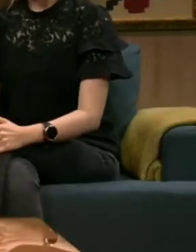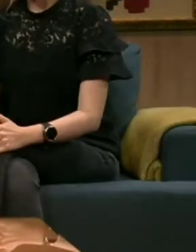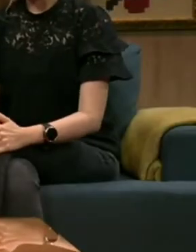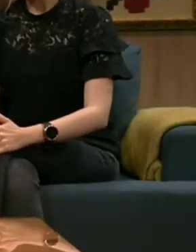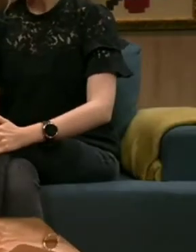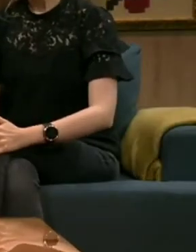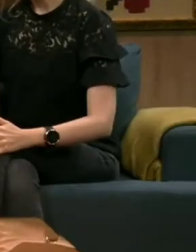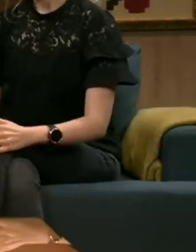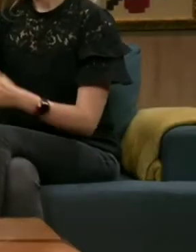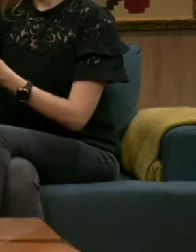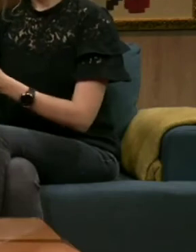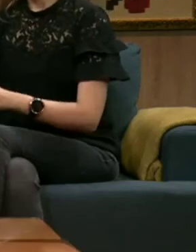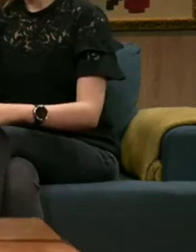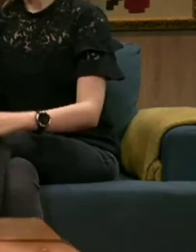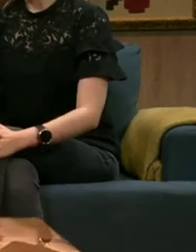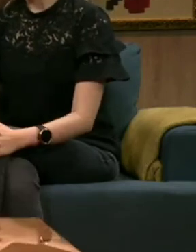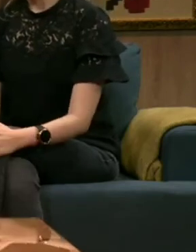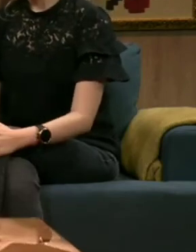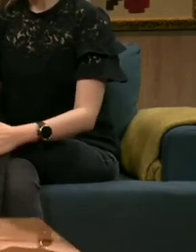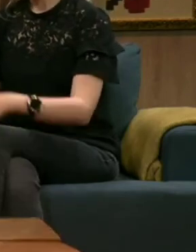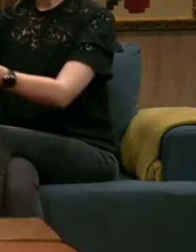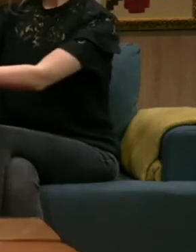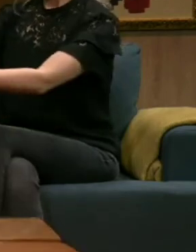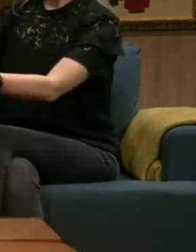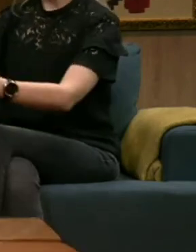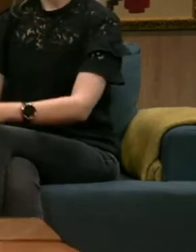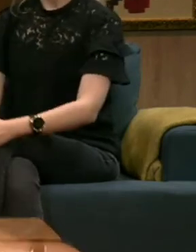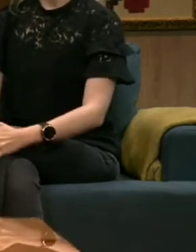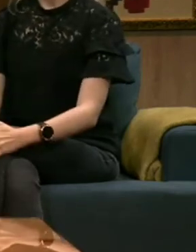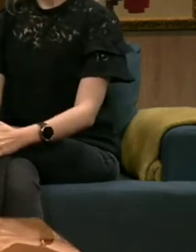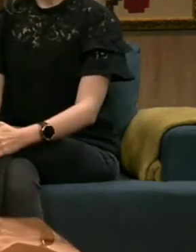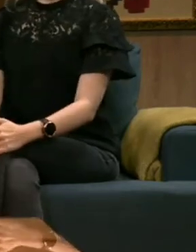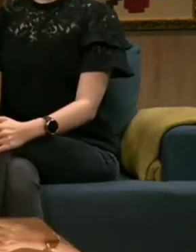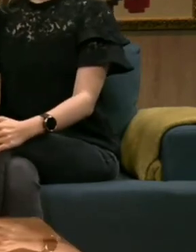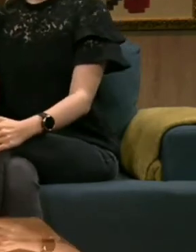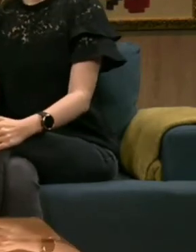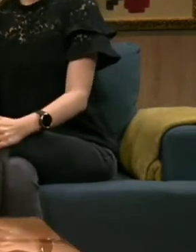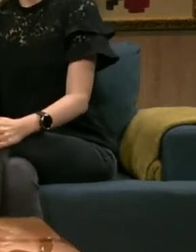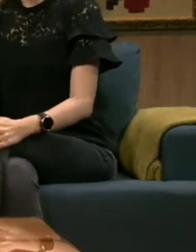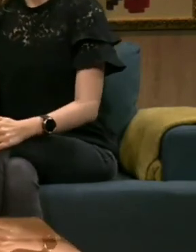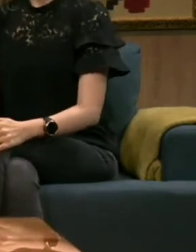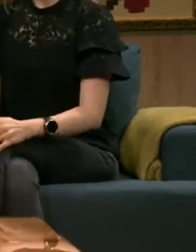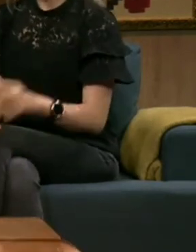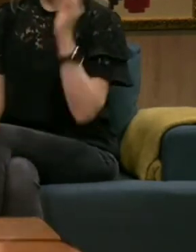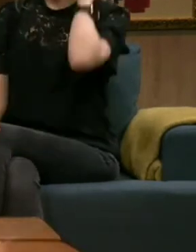Mean this year, so I think you should open it, Neil. You should announce the winner. Yes.